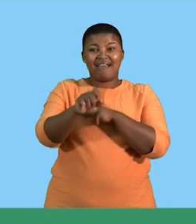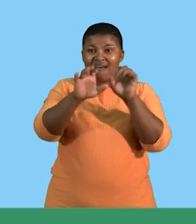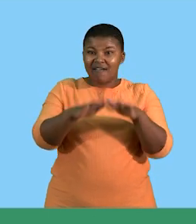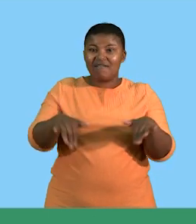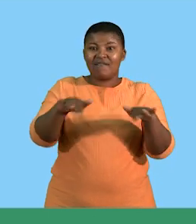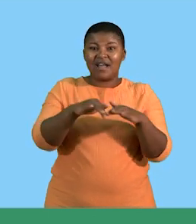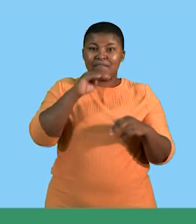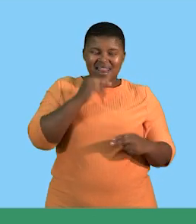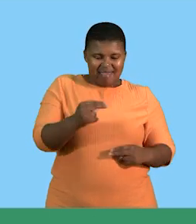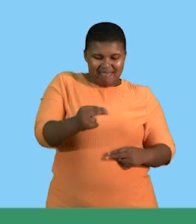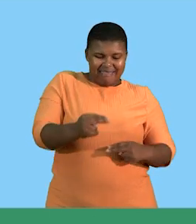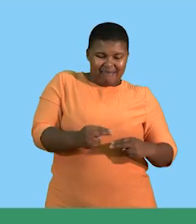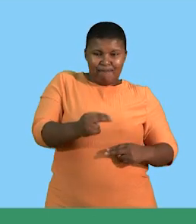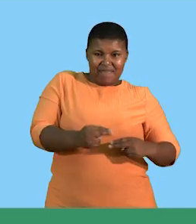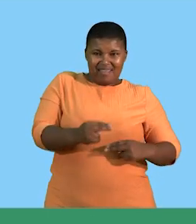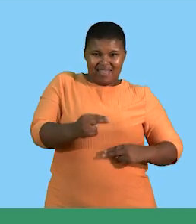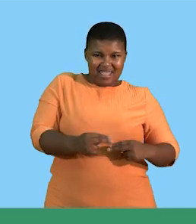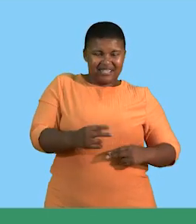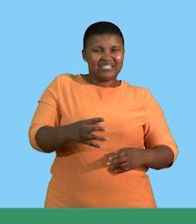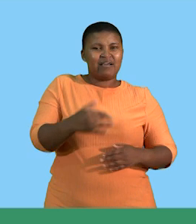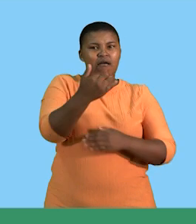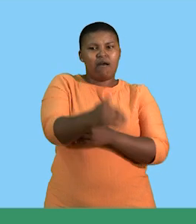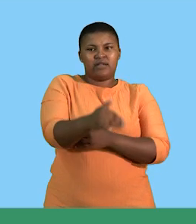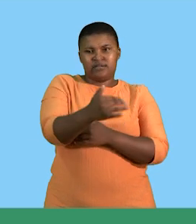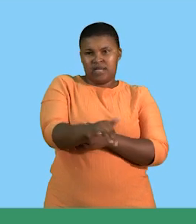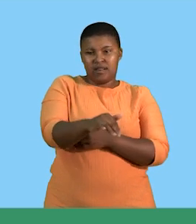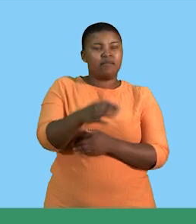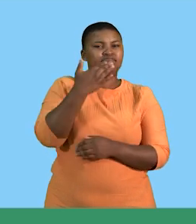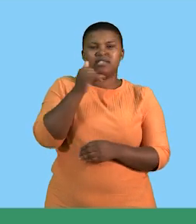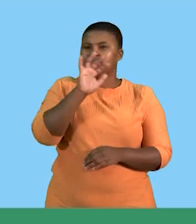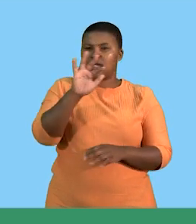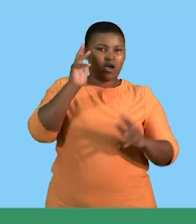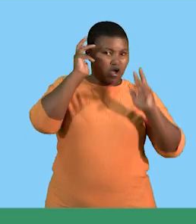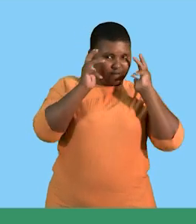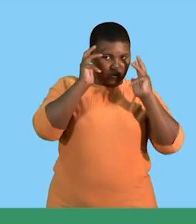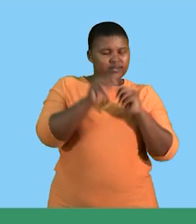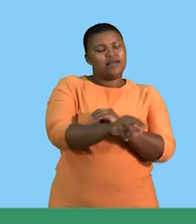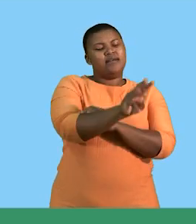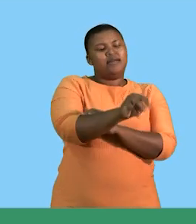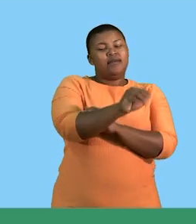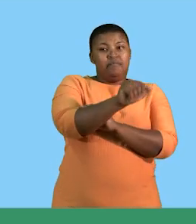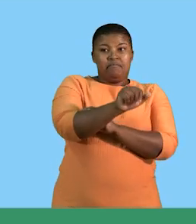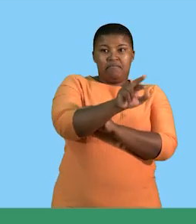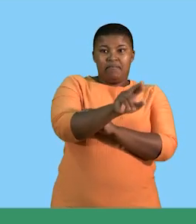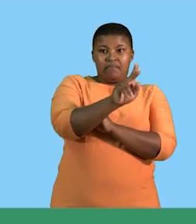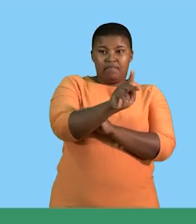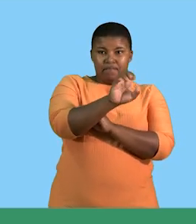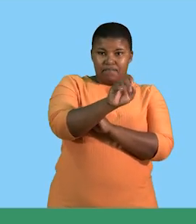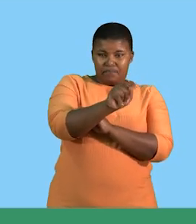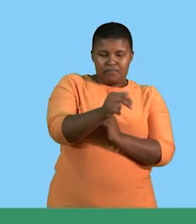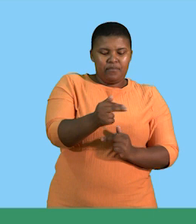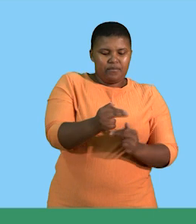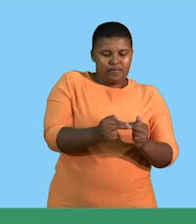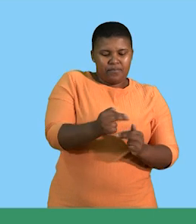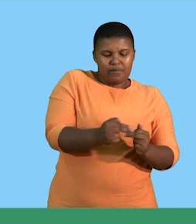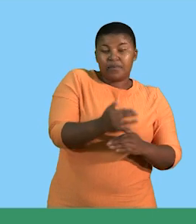immediate external environment. So you don't confuse the market with the macro environment, because the market environment